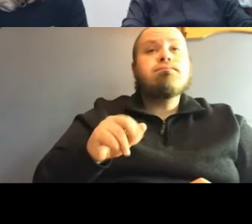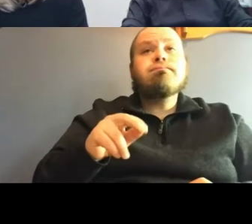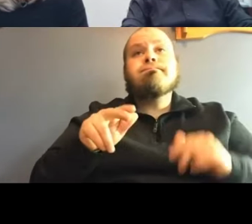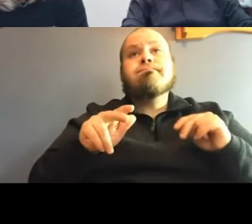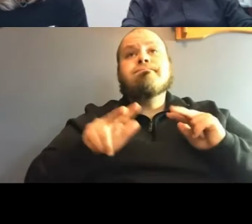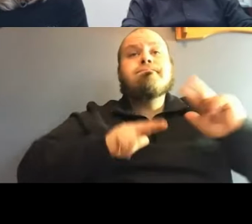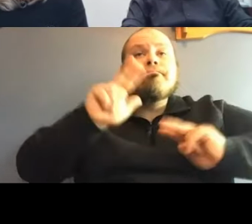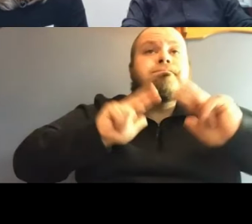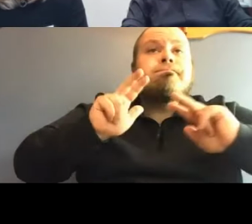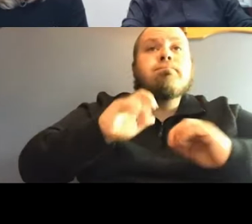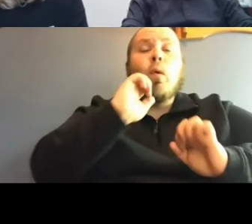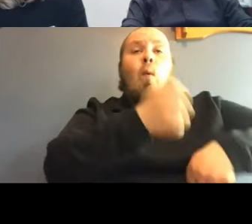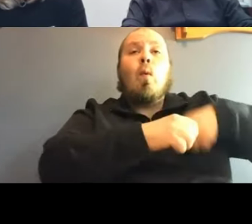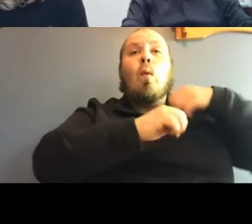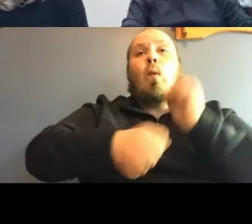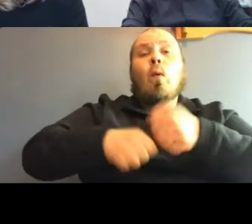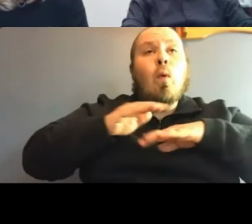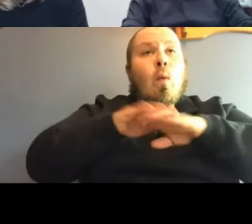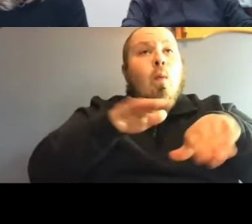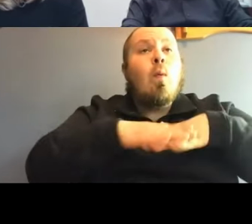canoeing, swimming, biking,